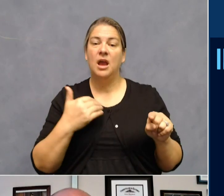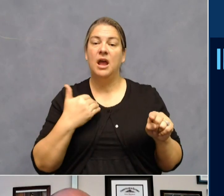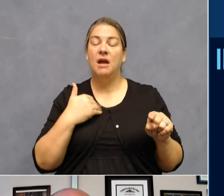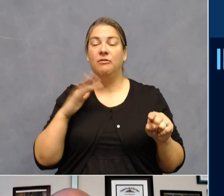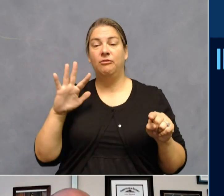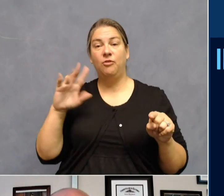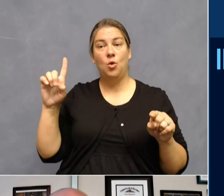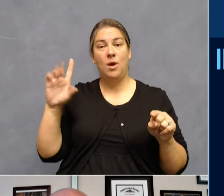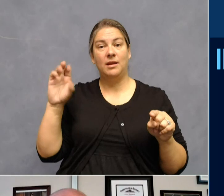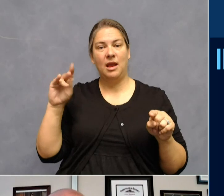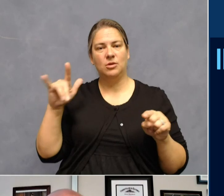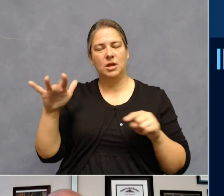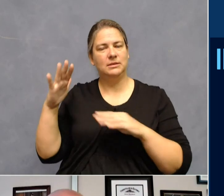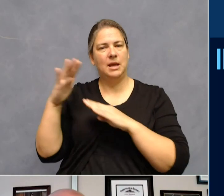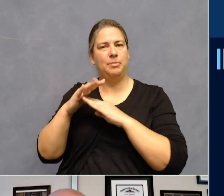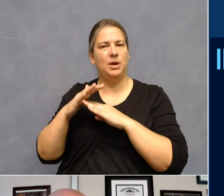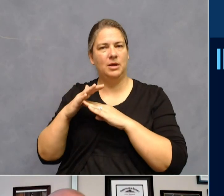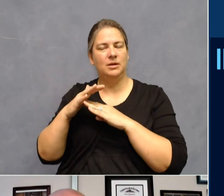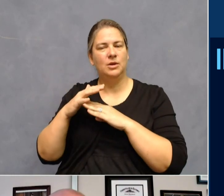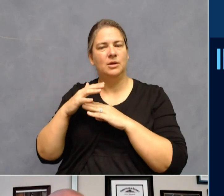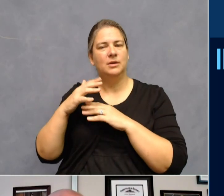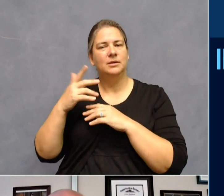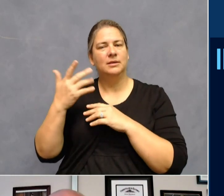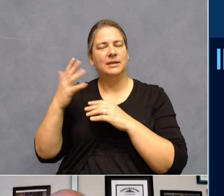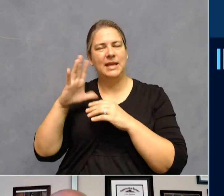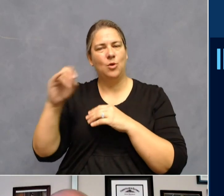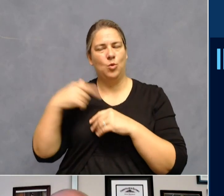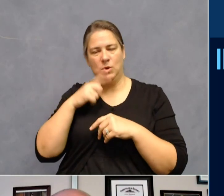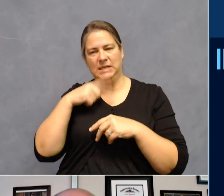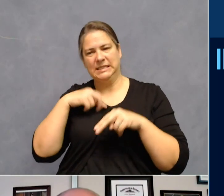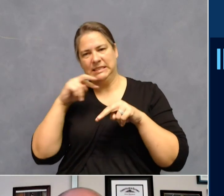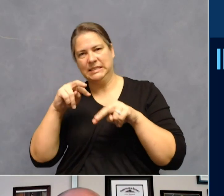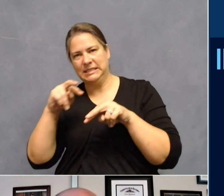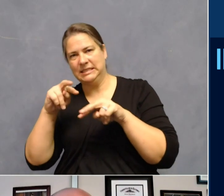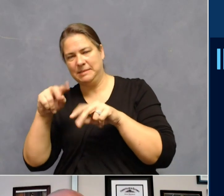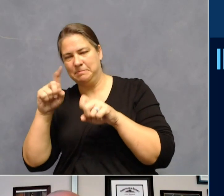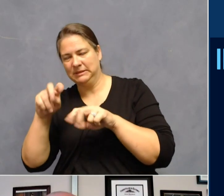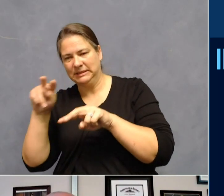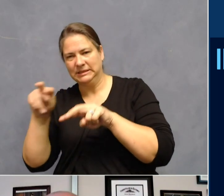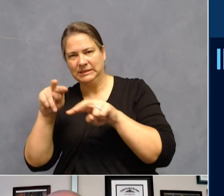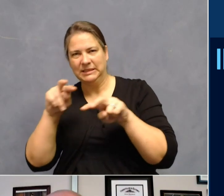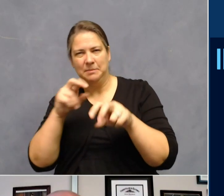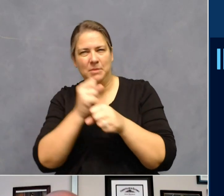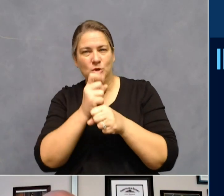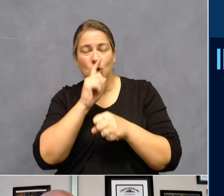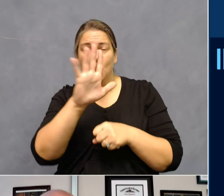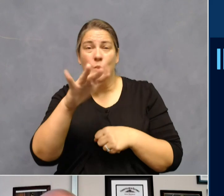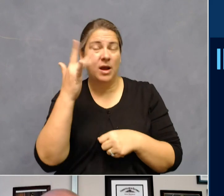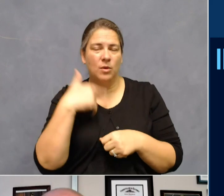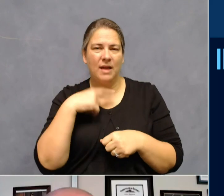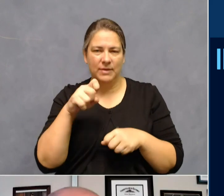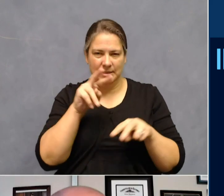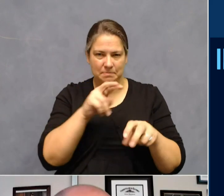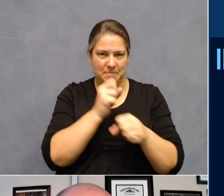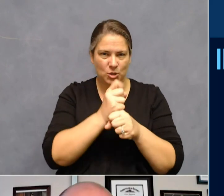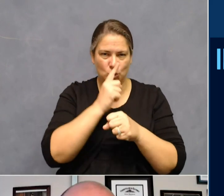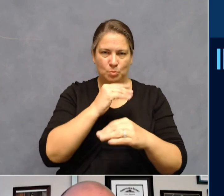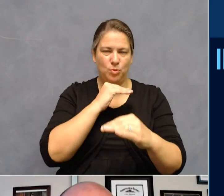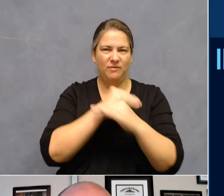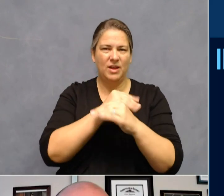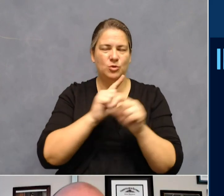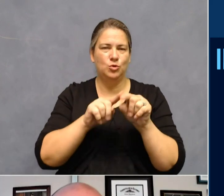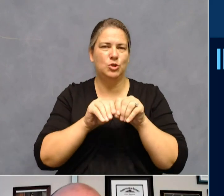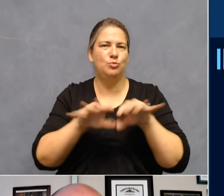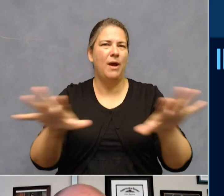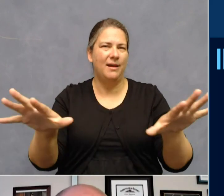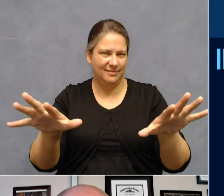concern. So we have to keep up our efforts and keep up our work to prevent the spread of this disease, to avoid the